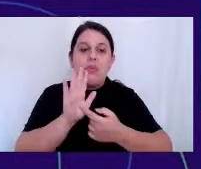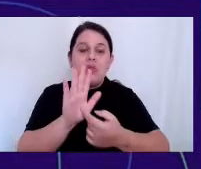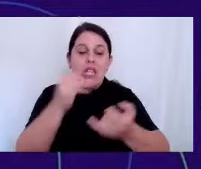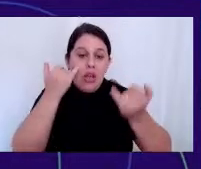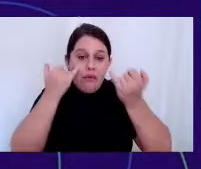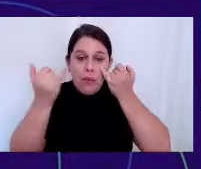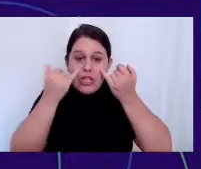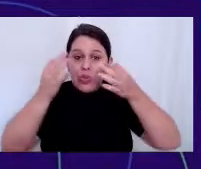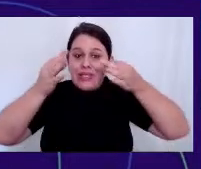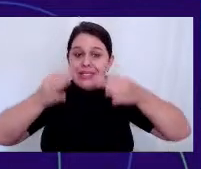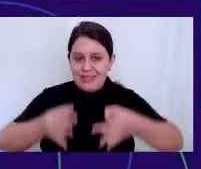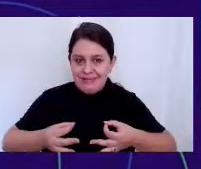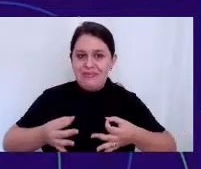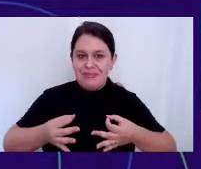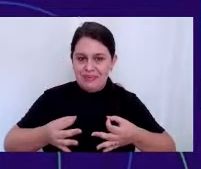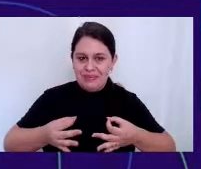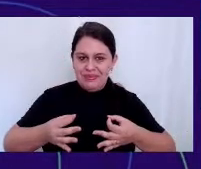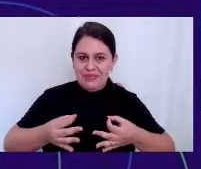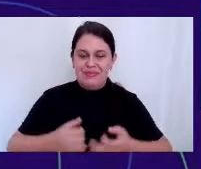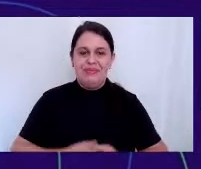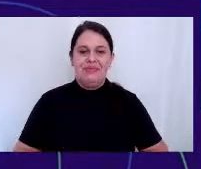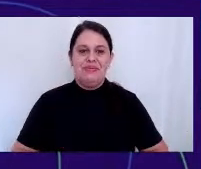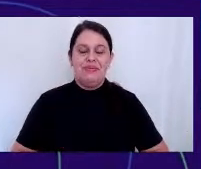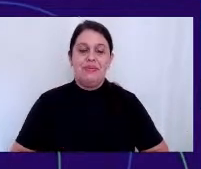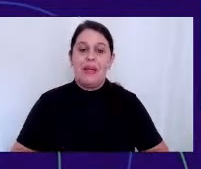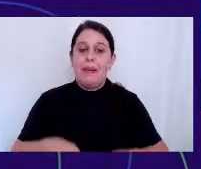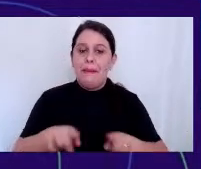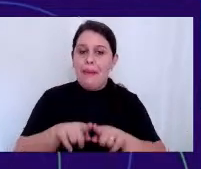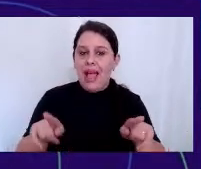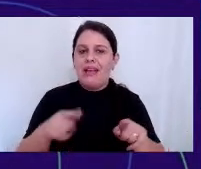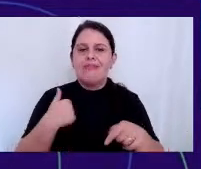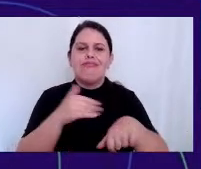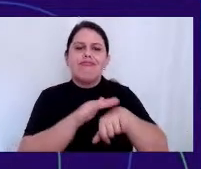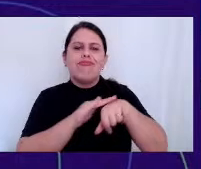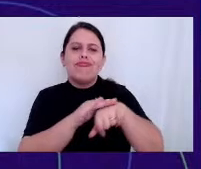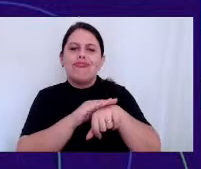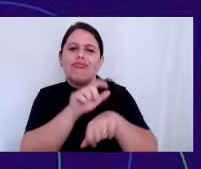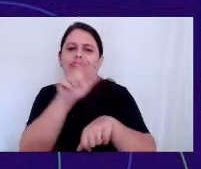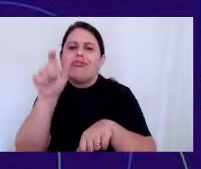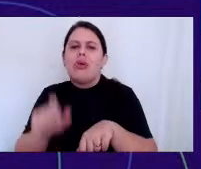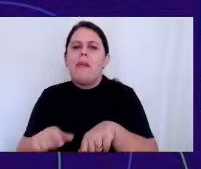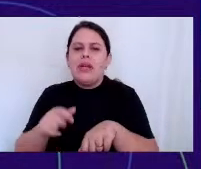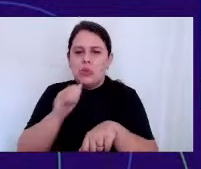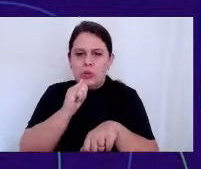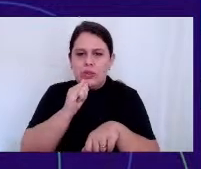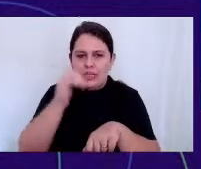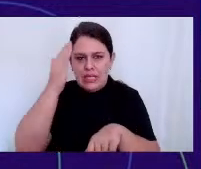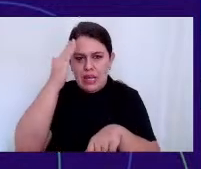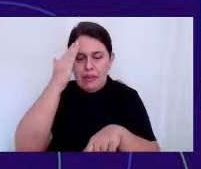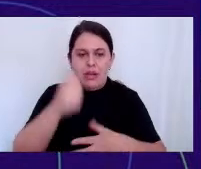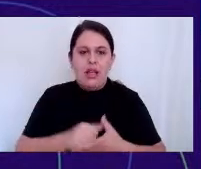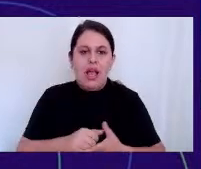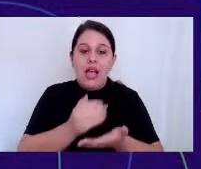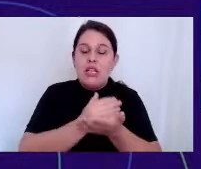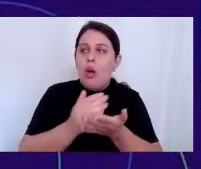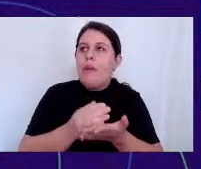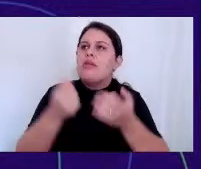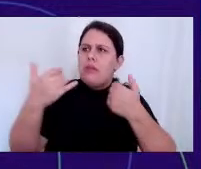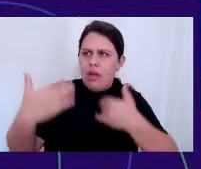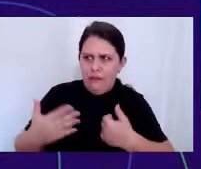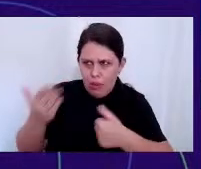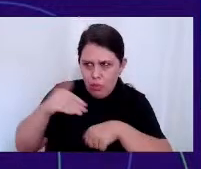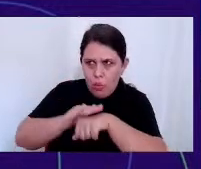it's like talking to someone. Yeah. Sometimes you just begin by saying, let's talk. Right. Or I'm going to ask you a question